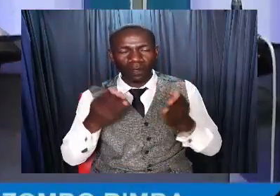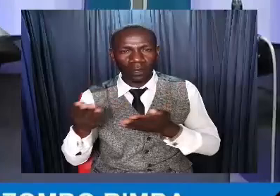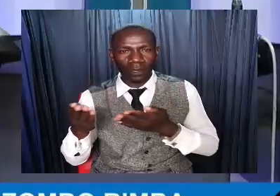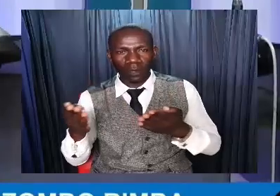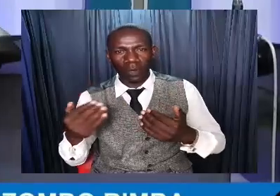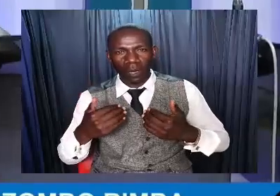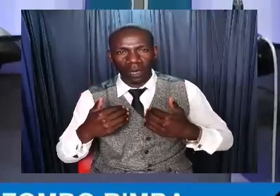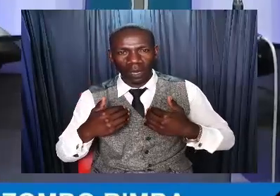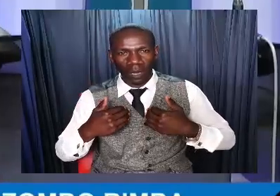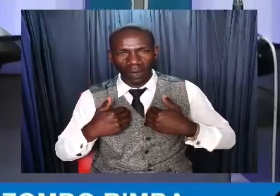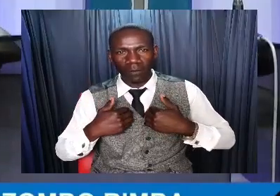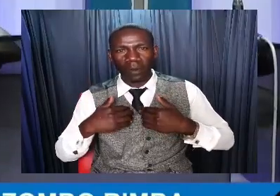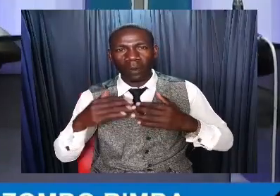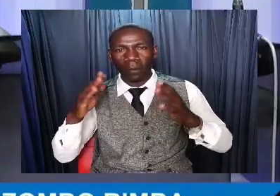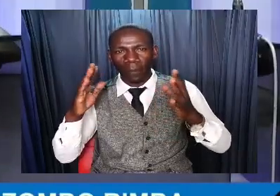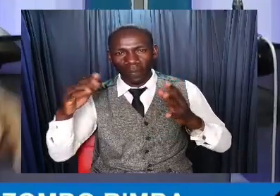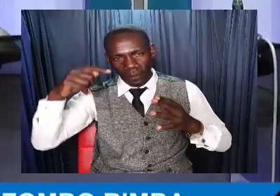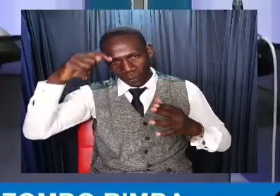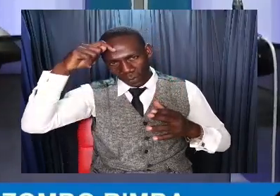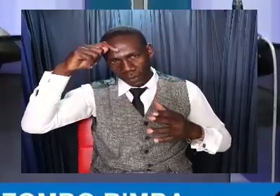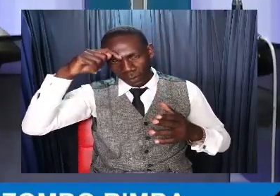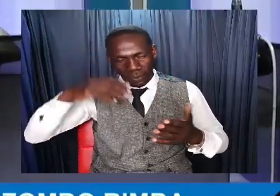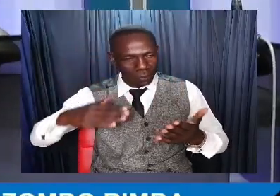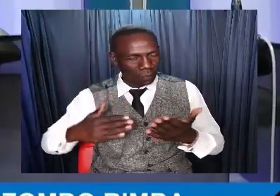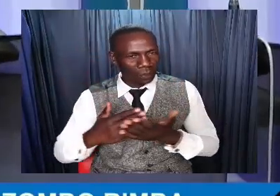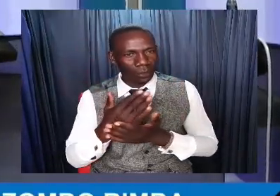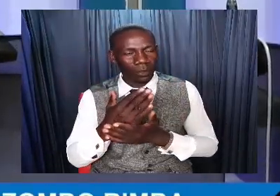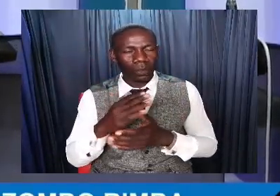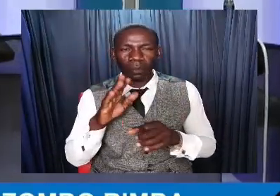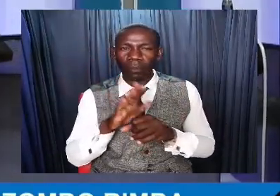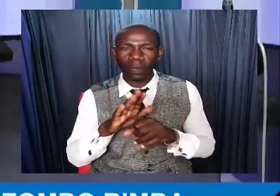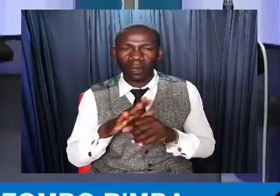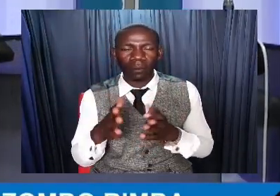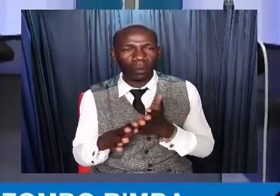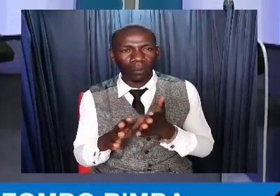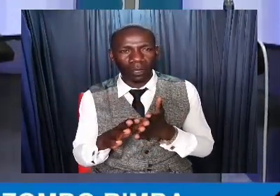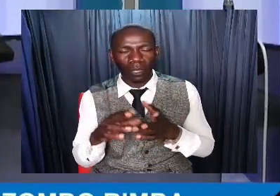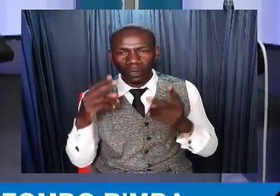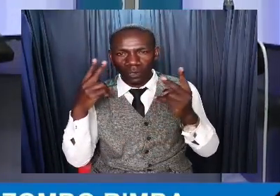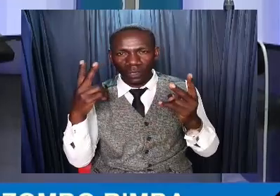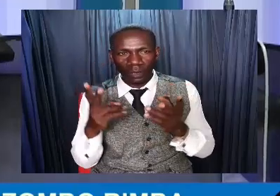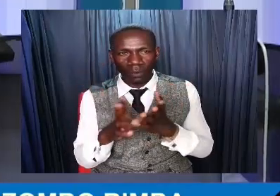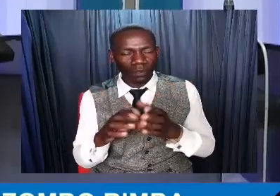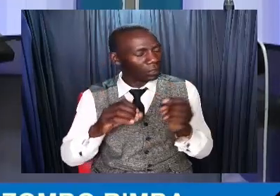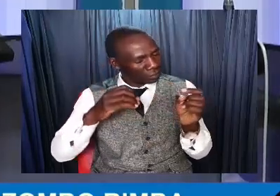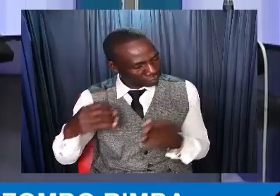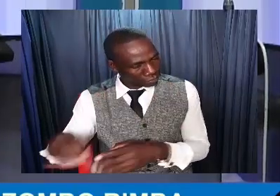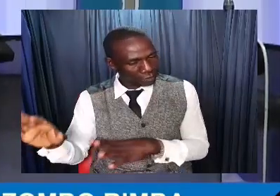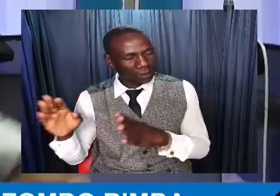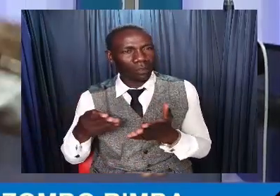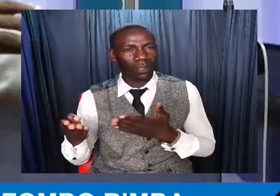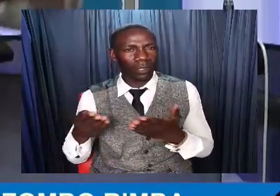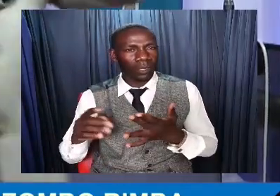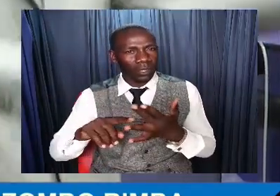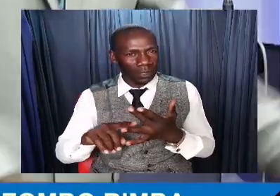business. Uwe na maarifa mengi. You have a lot of wisdom with. Maana umepitia kwa changamoto nyingi. Because you've gone through so many challenges. Ukiona changamoto wasema hii hapana. When you see challenges you say